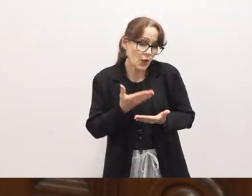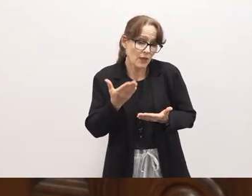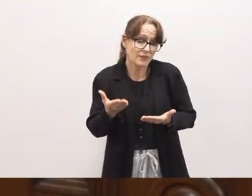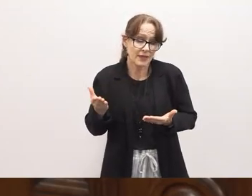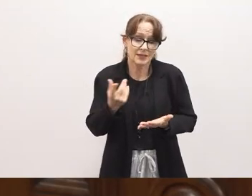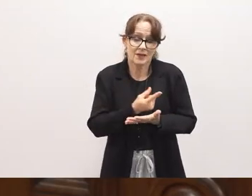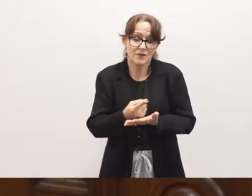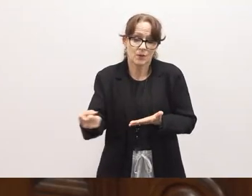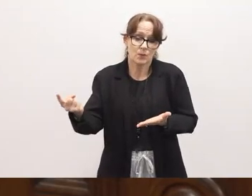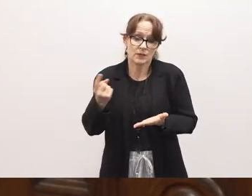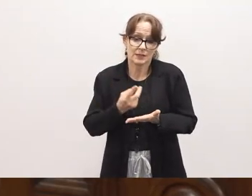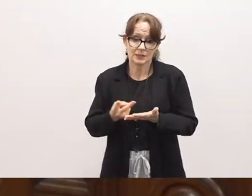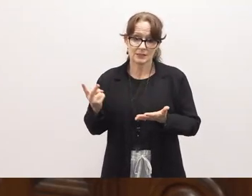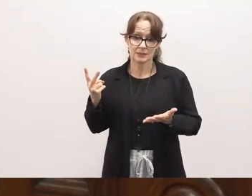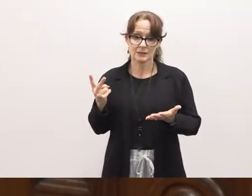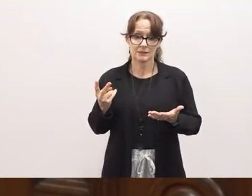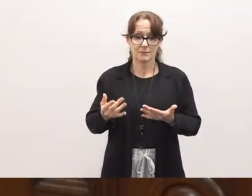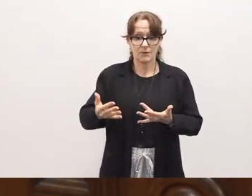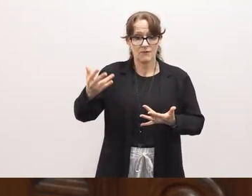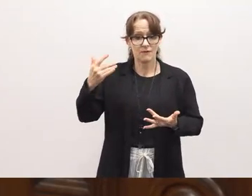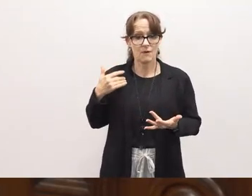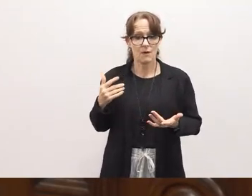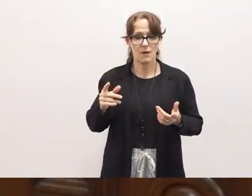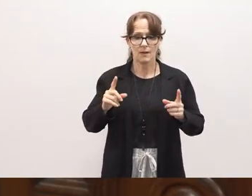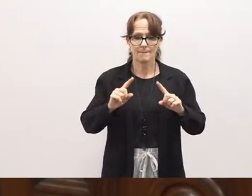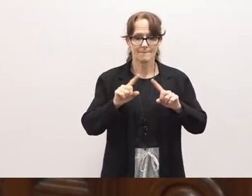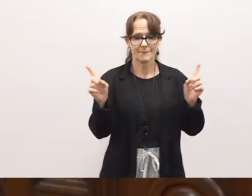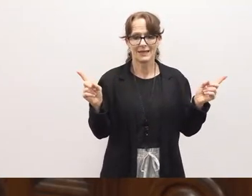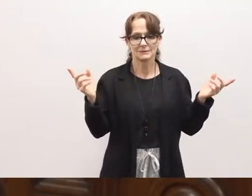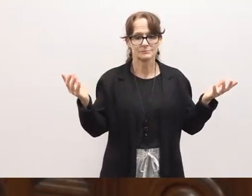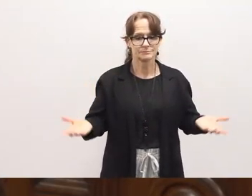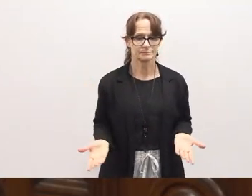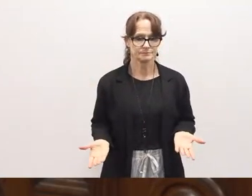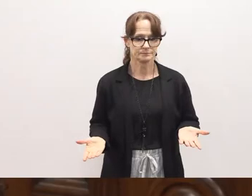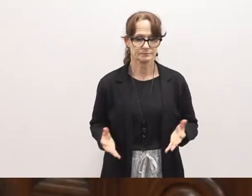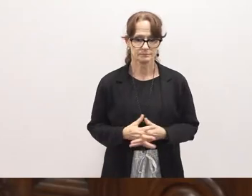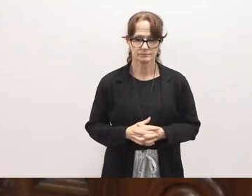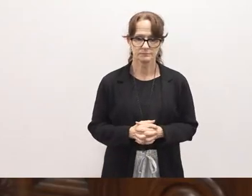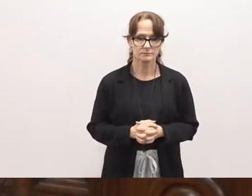in advance or a week in advance. But